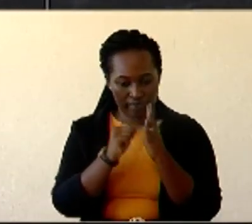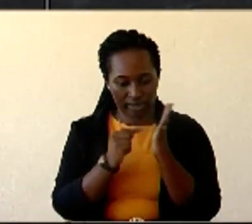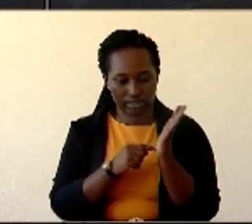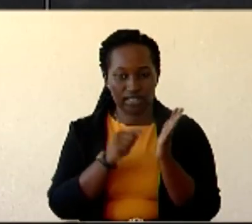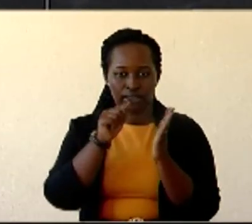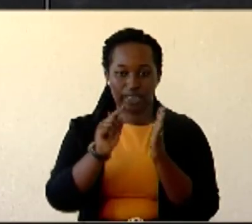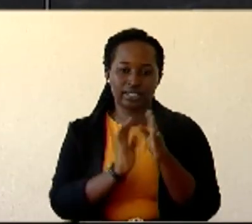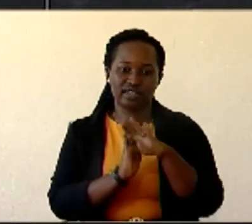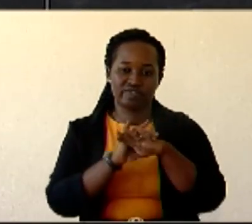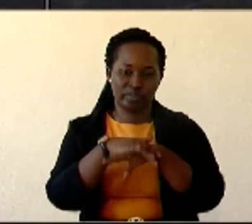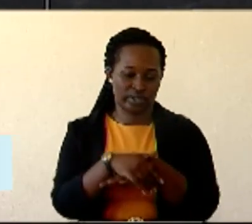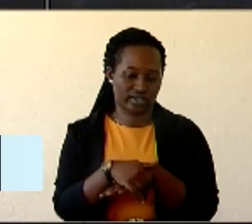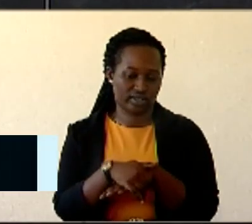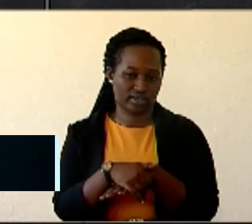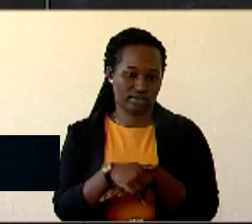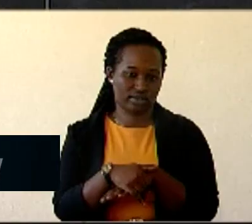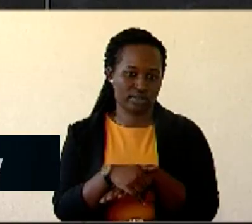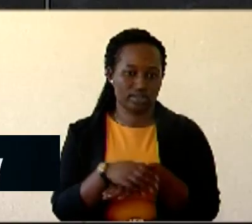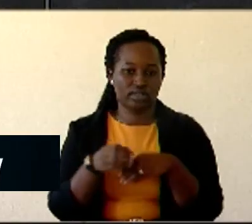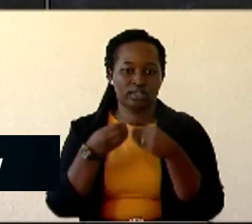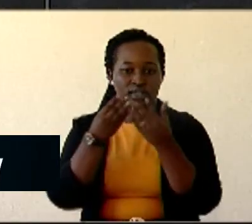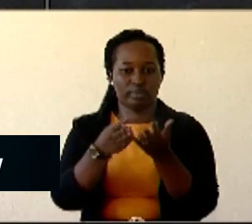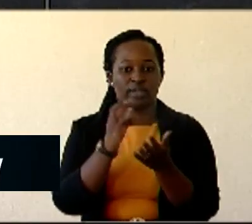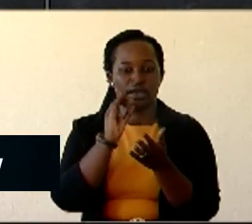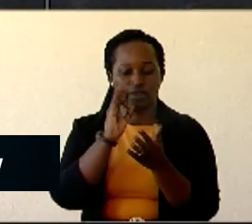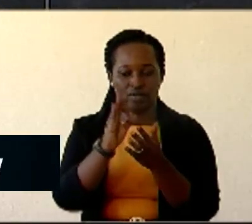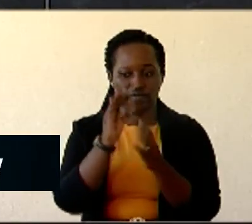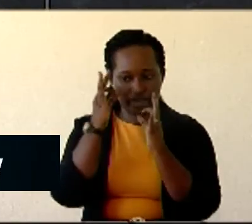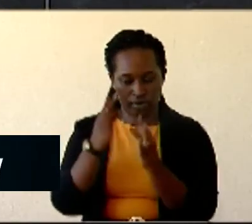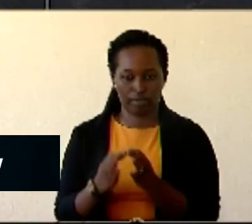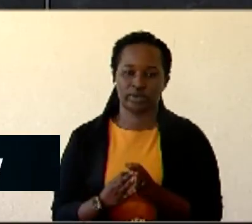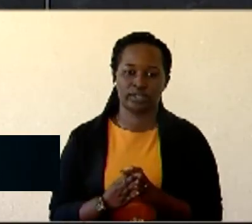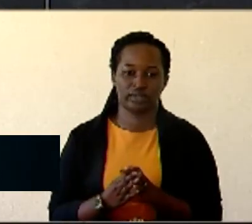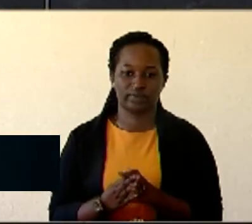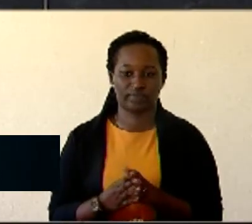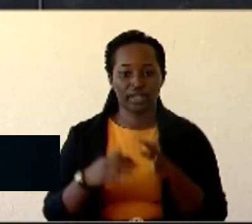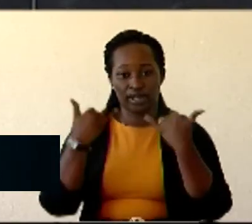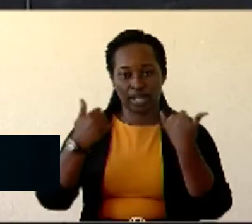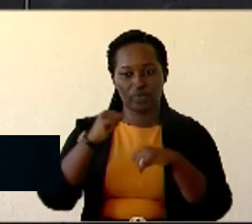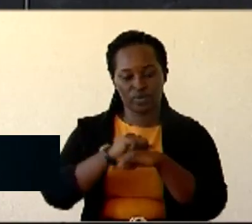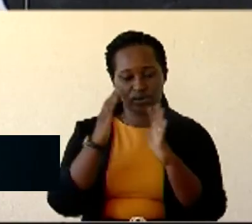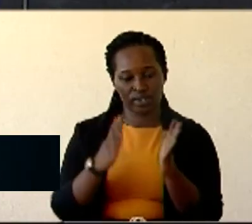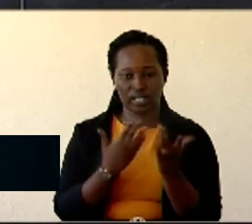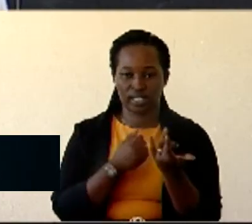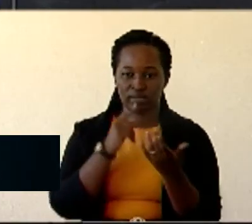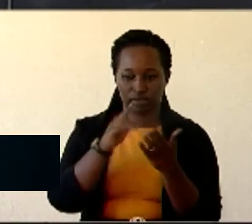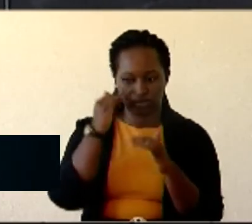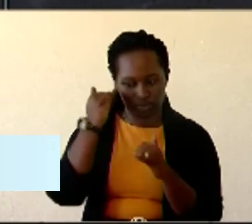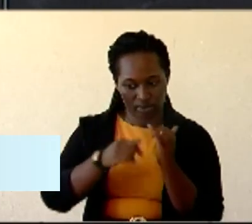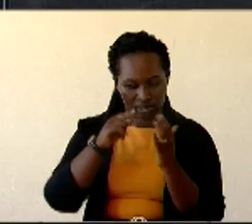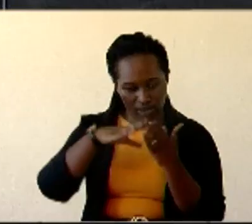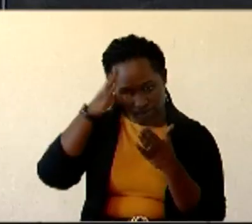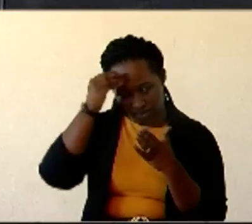that influence or that determine the supply of a commodity. So, learners, I expect you by the end of this lesson to